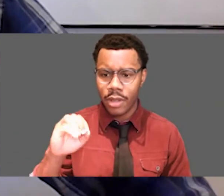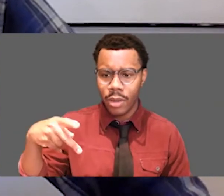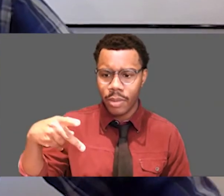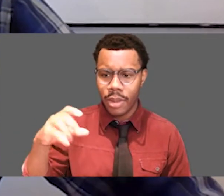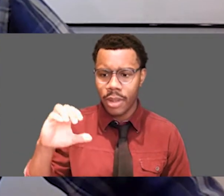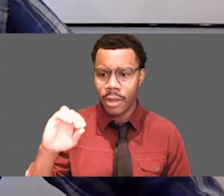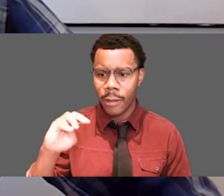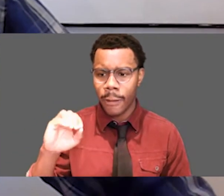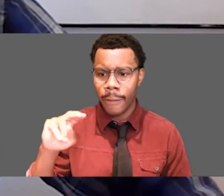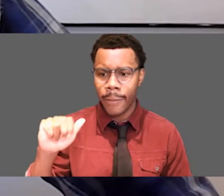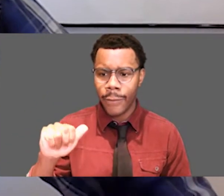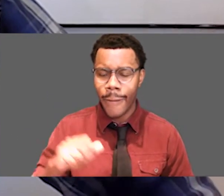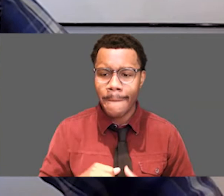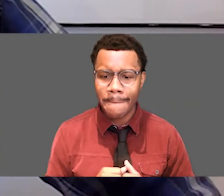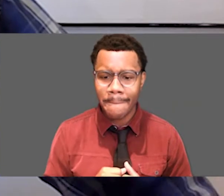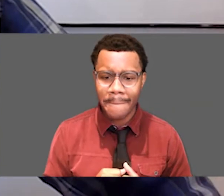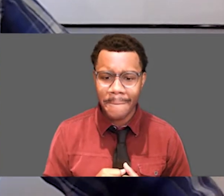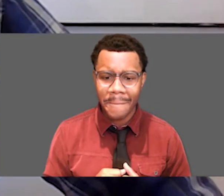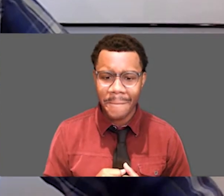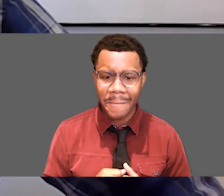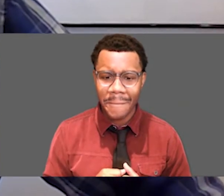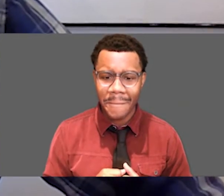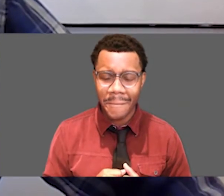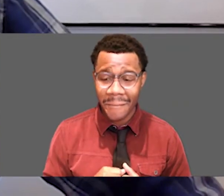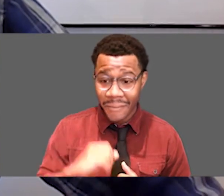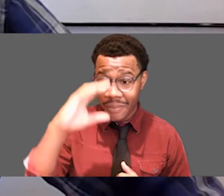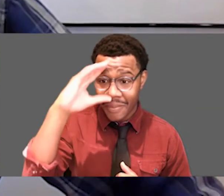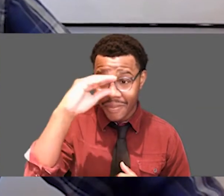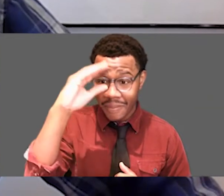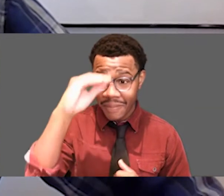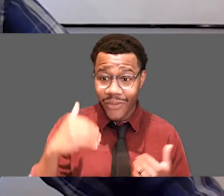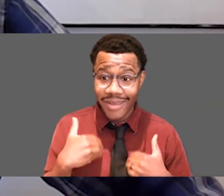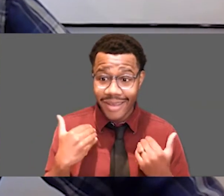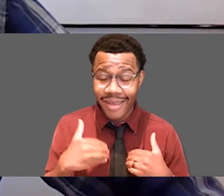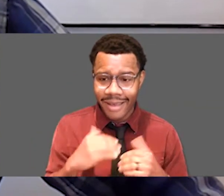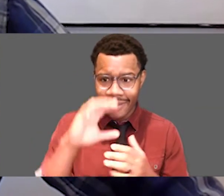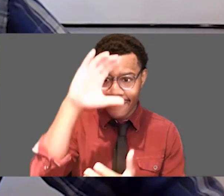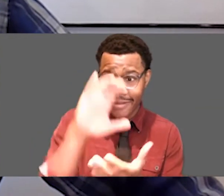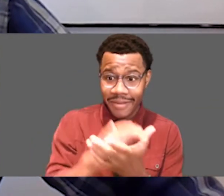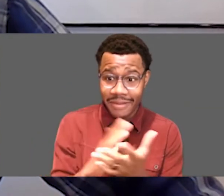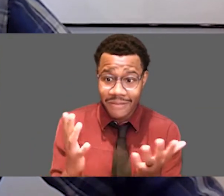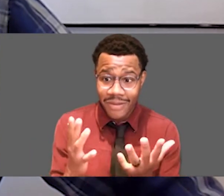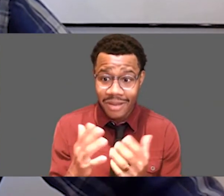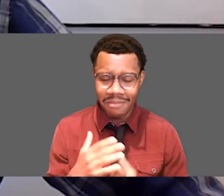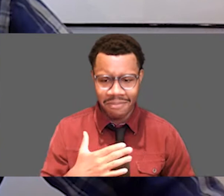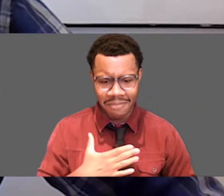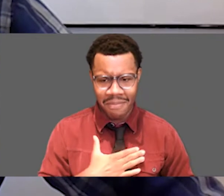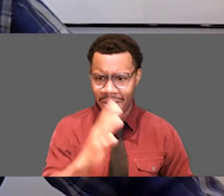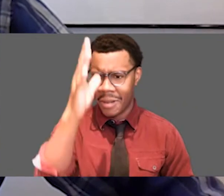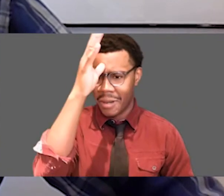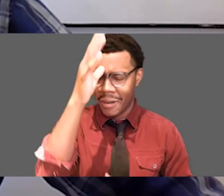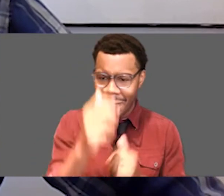Every little boy who has a father wants to believe that his dad is the smartest and the